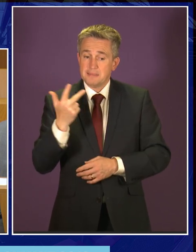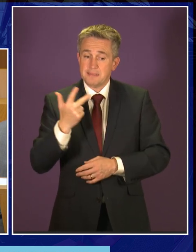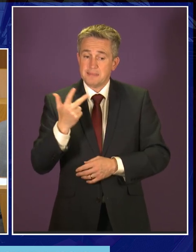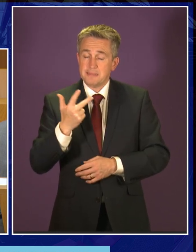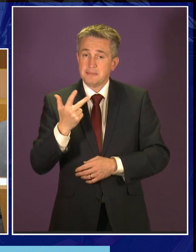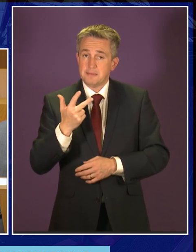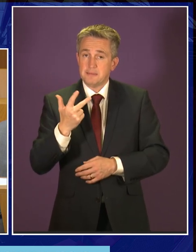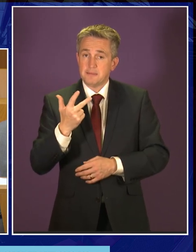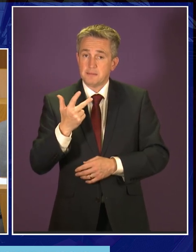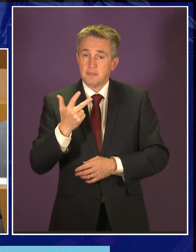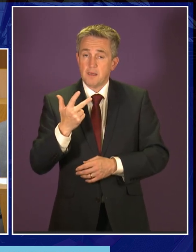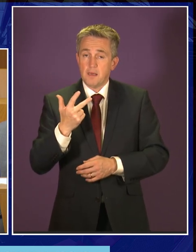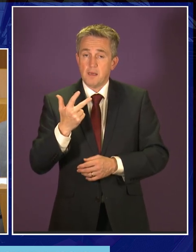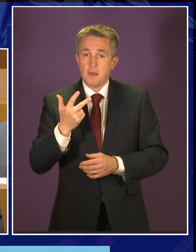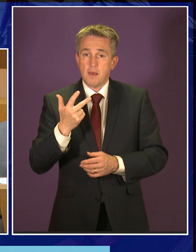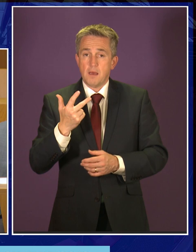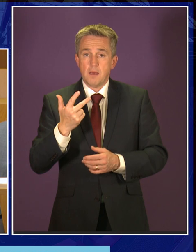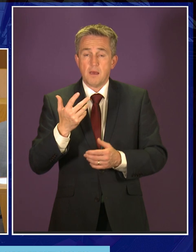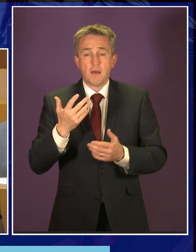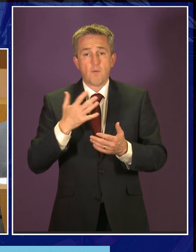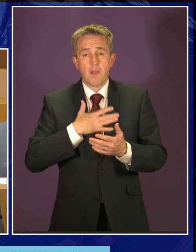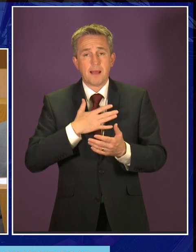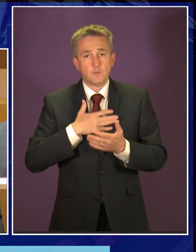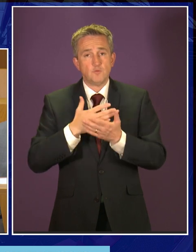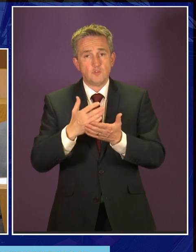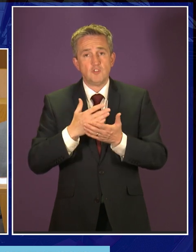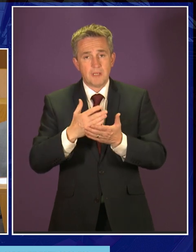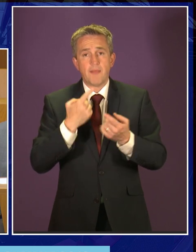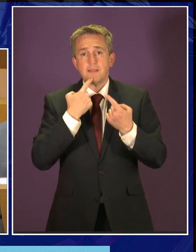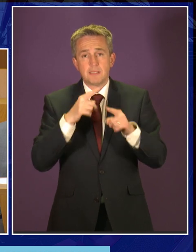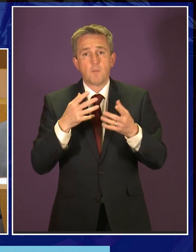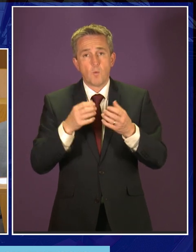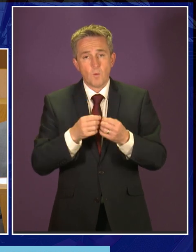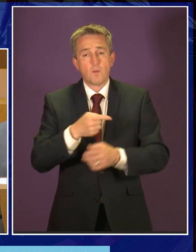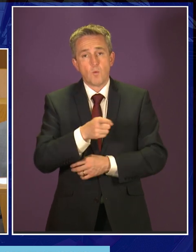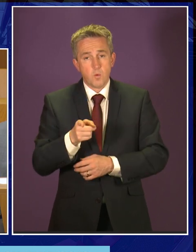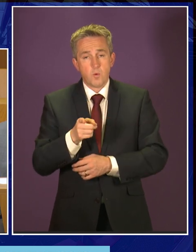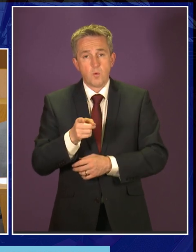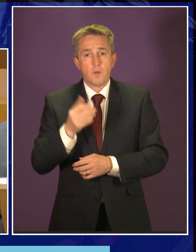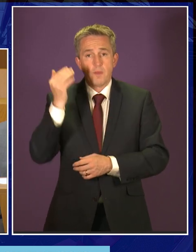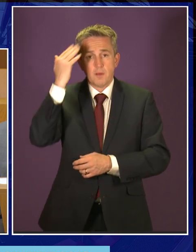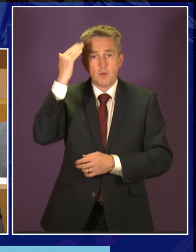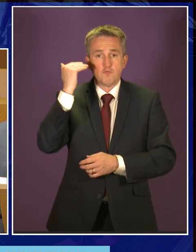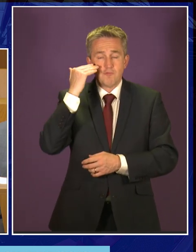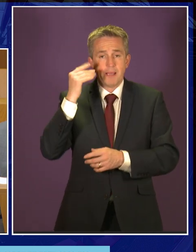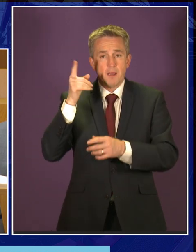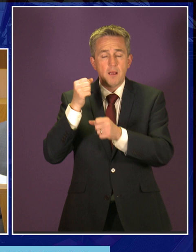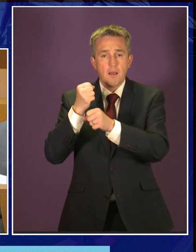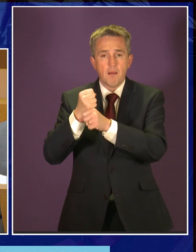May 2018. I would like to share this with you today. The Korean government